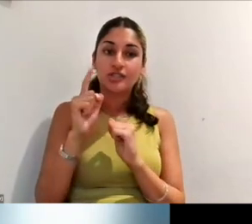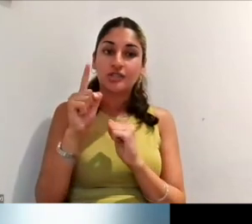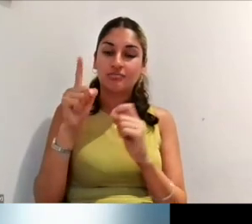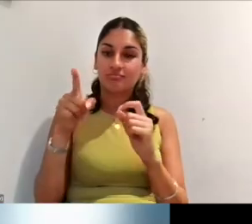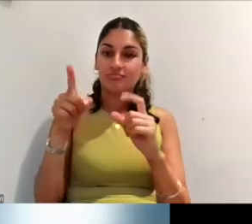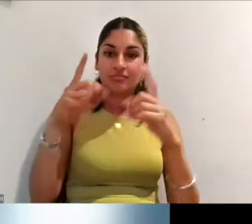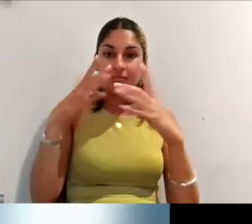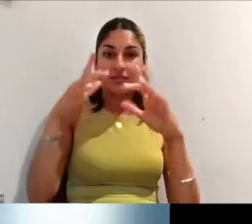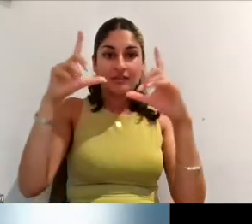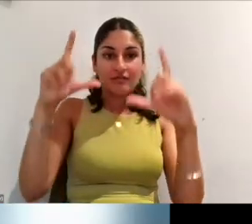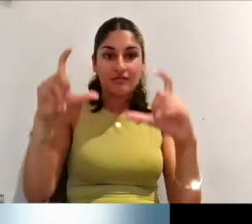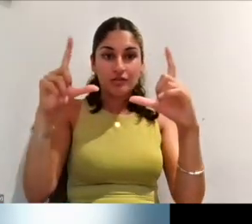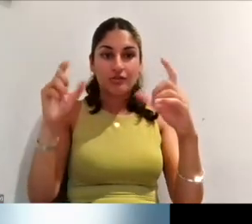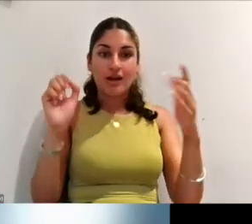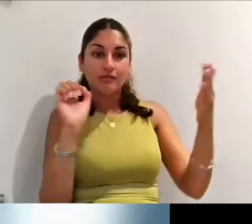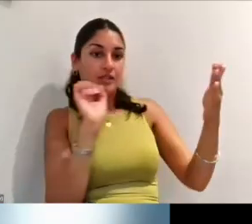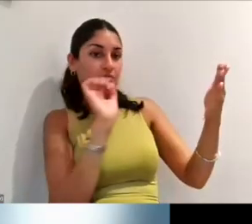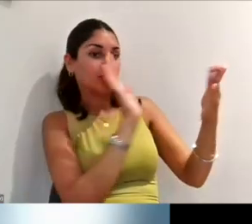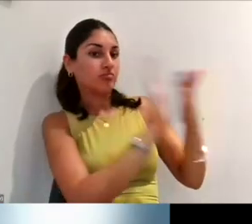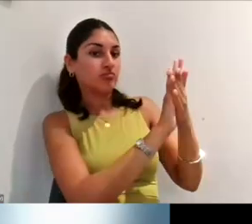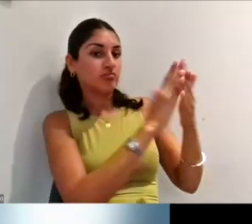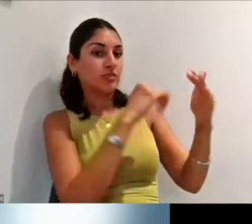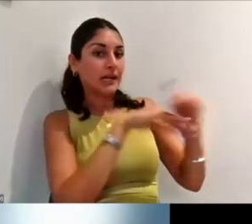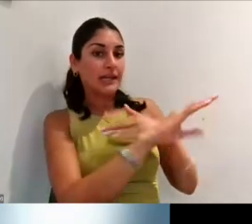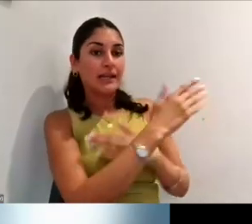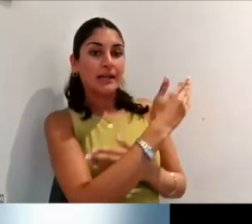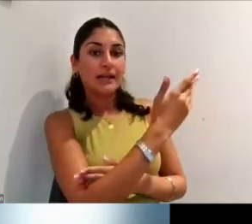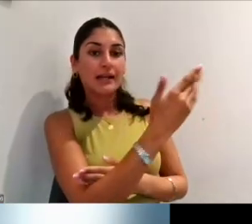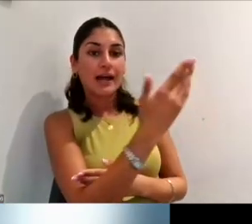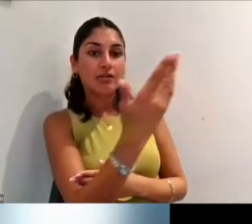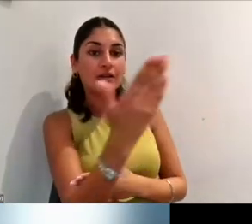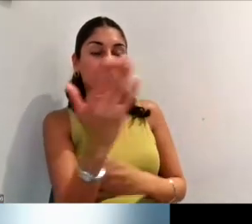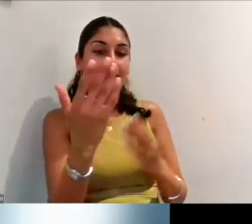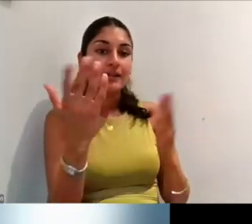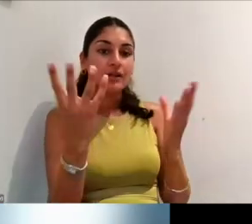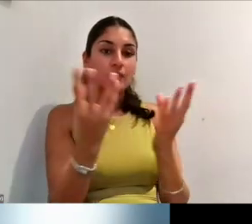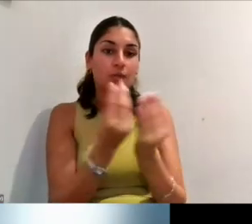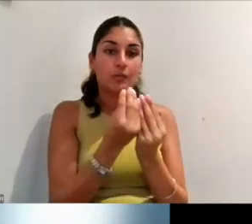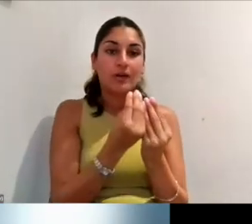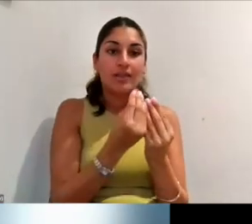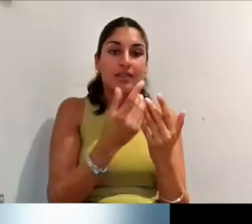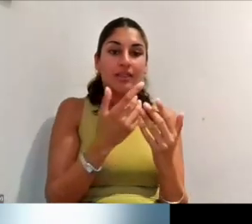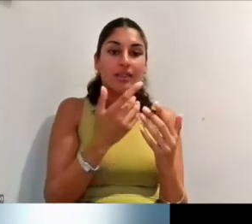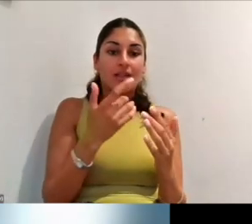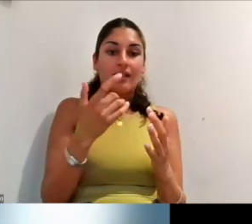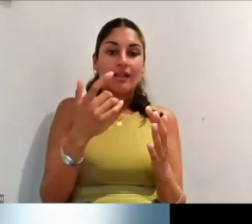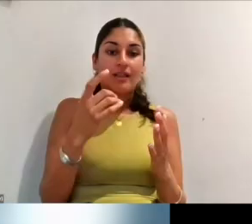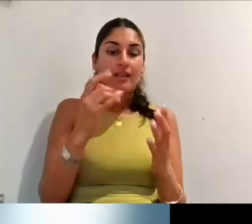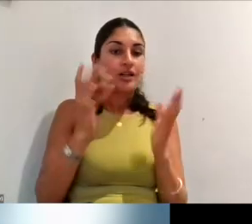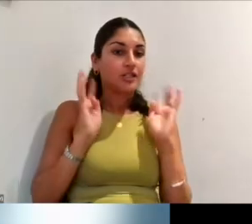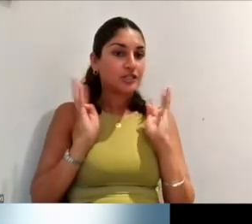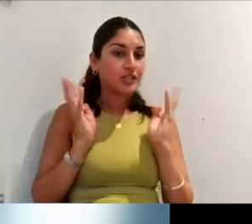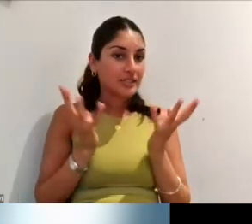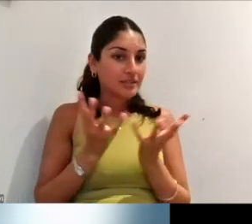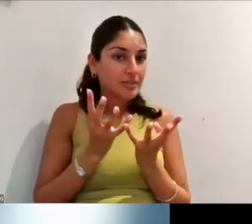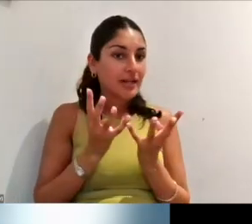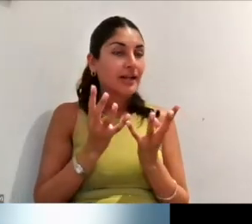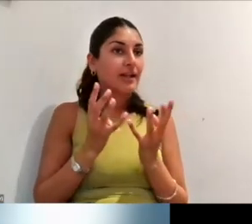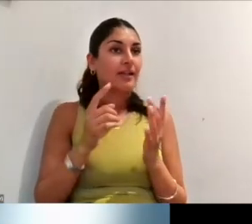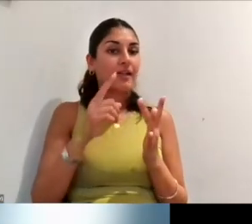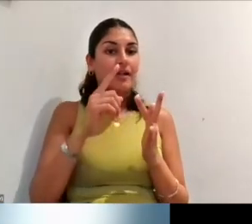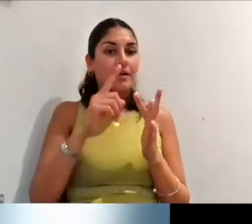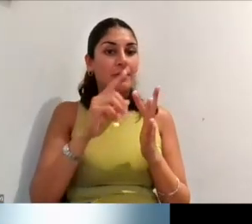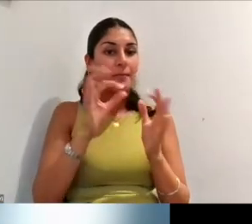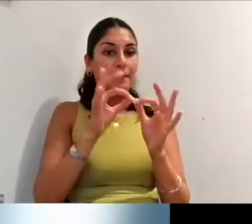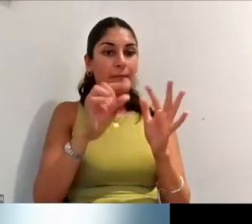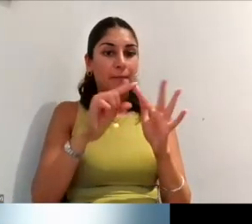her and has put it by the likes of photographs like Anna and Chabra, Shakespeare she mentioned as well.